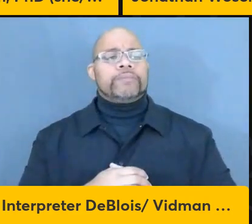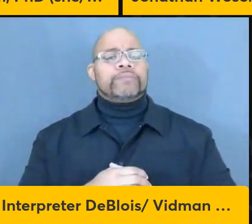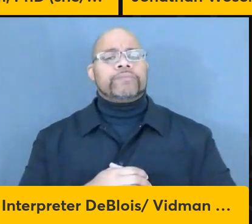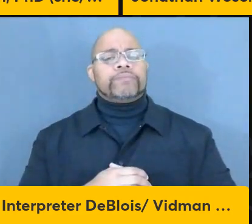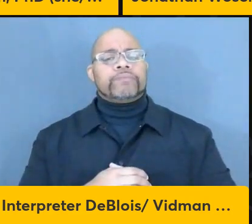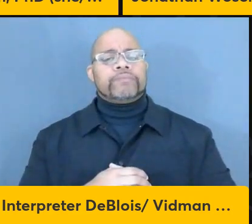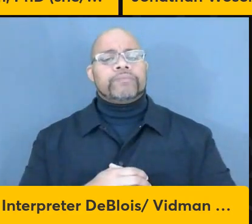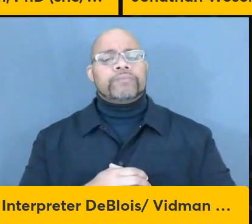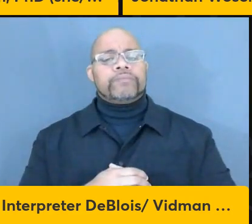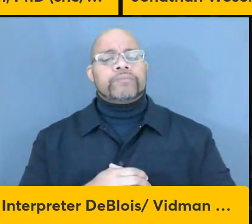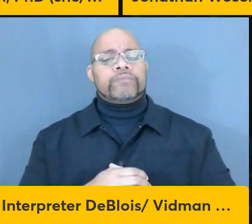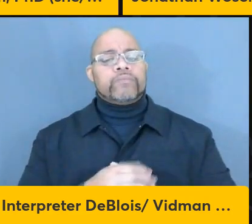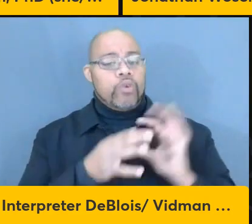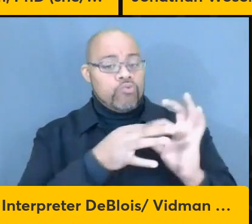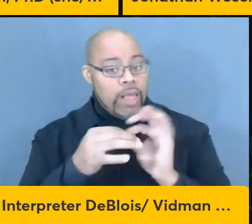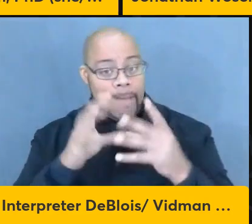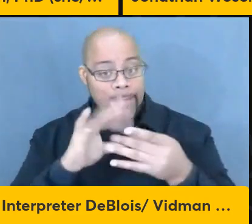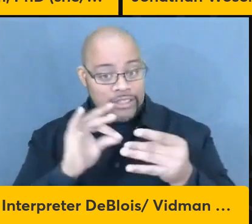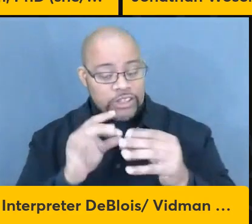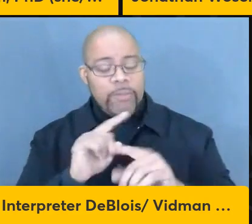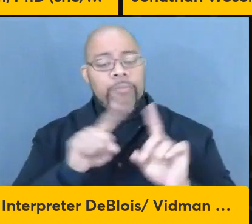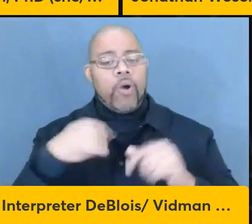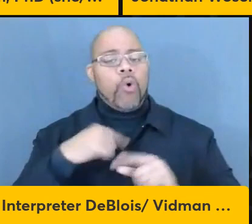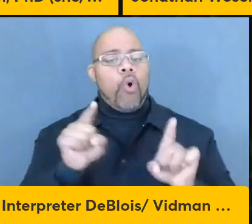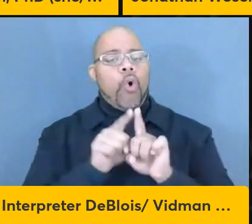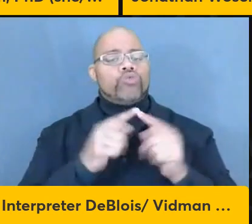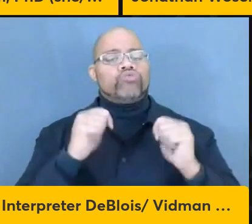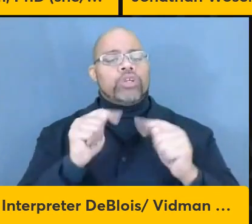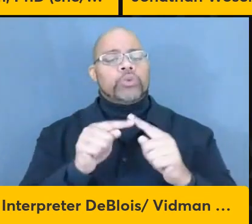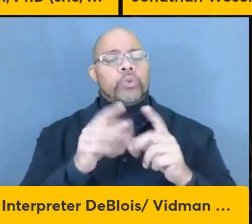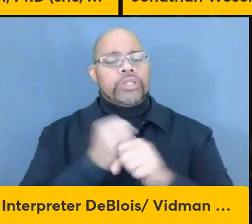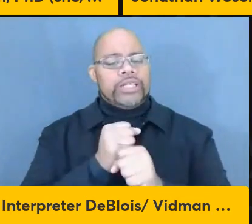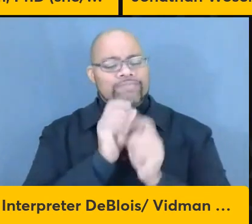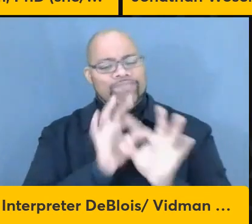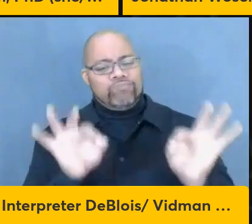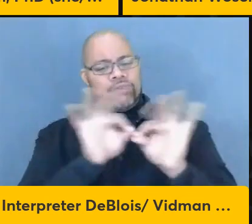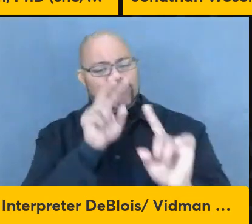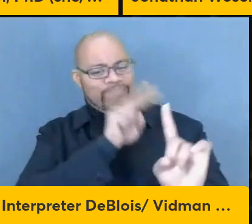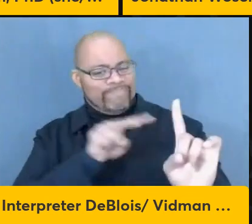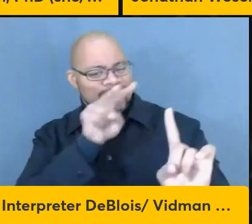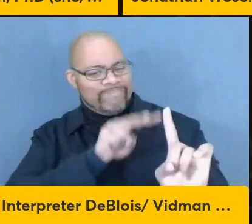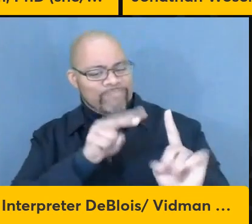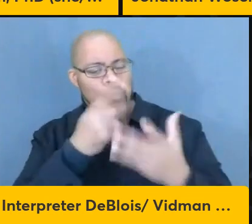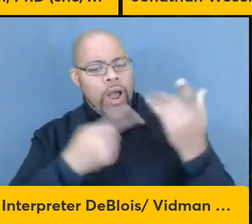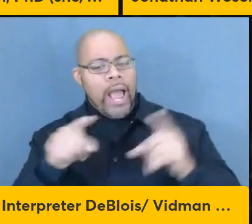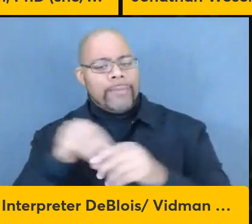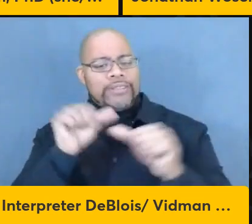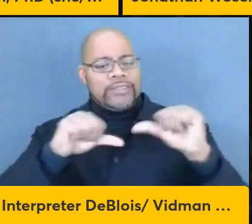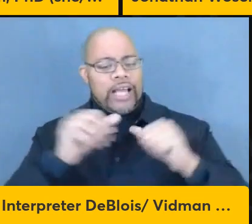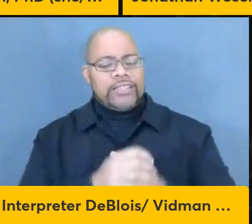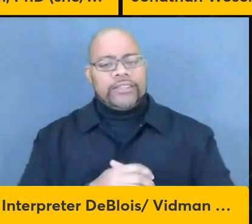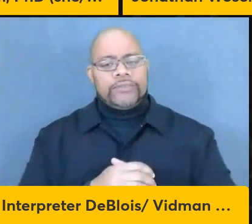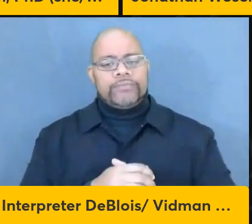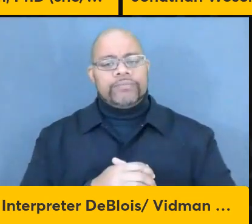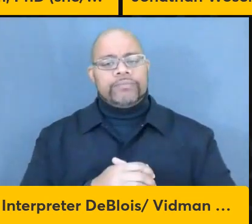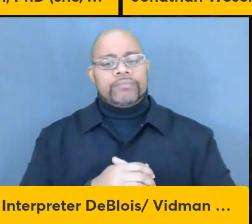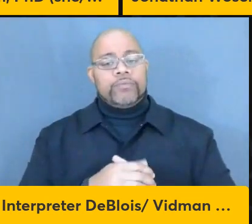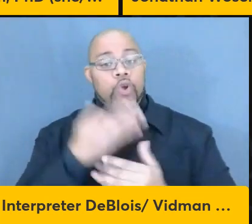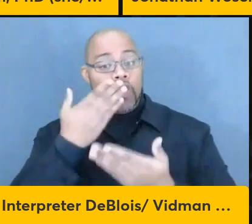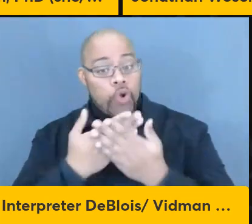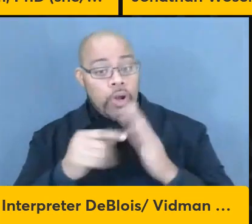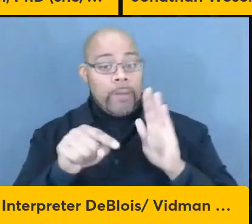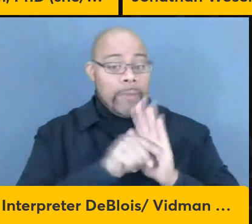of relaying the message, so to speak, but we're also trying to take a critical look at what's happening in science, good, bad, or